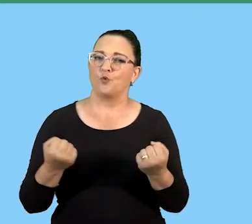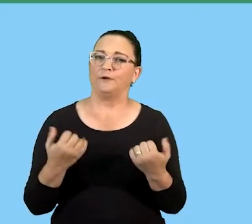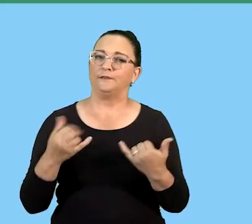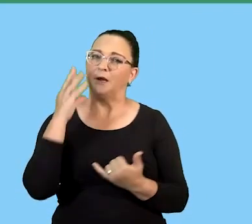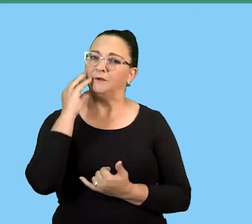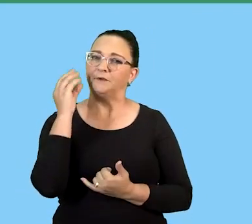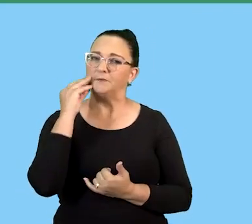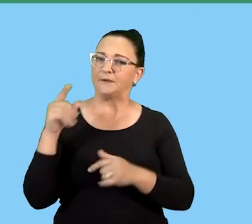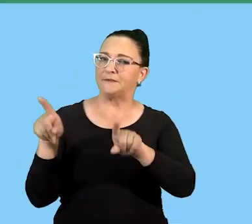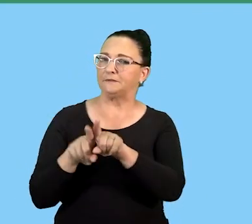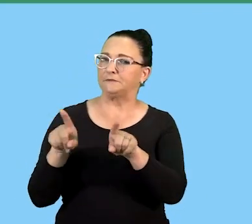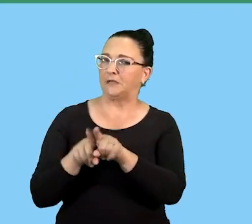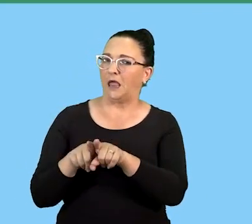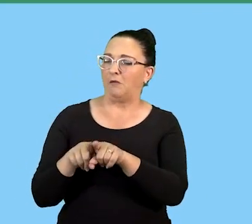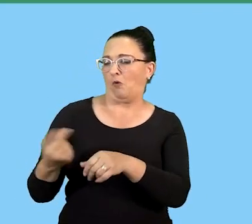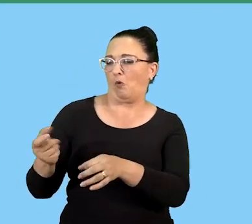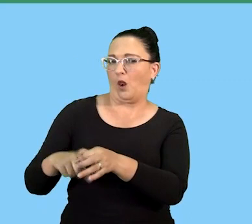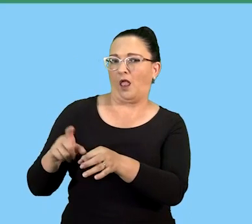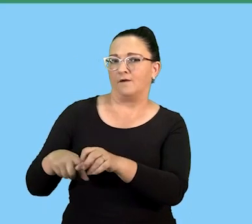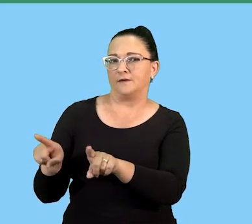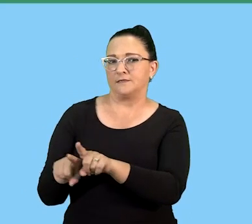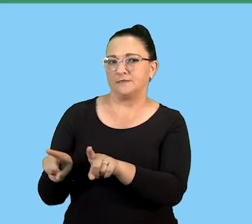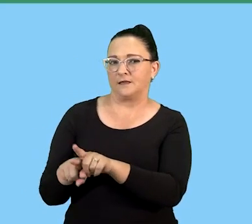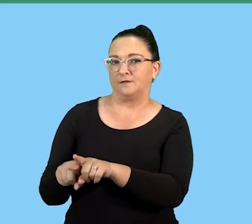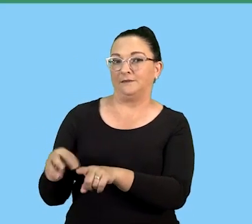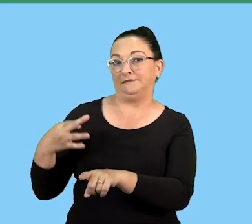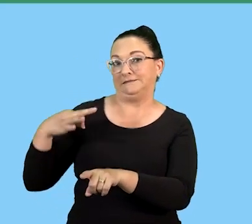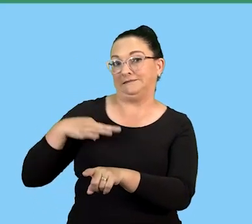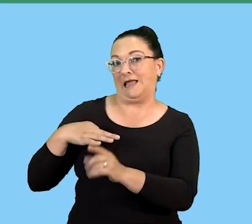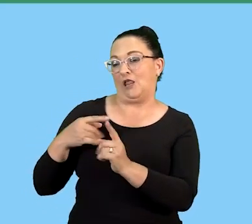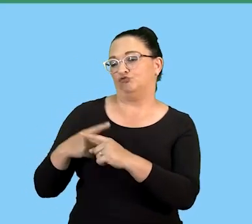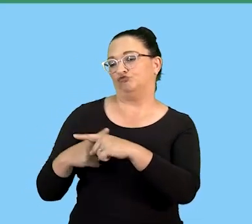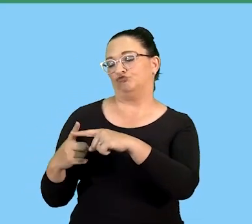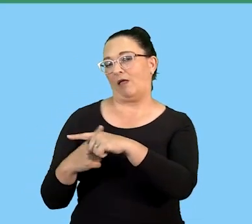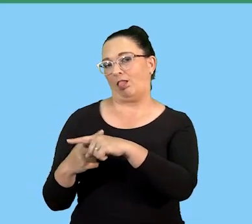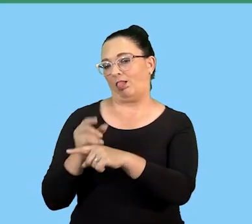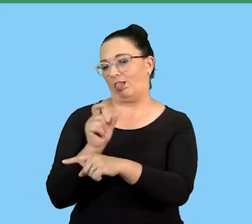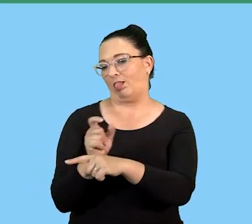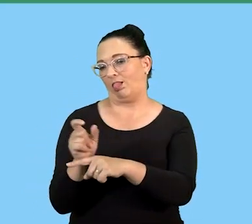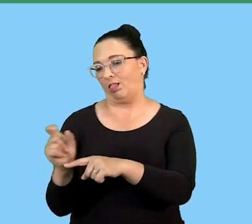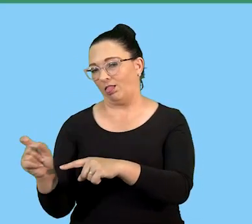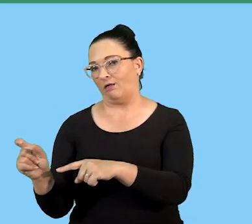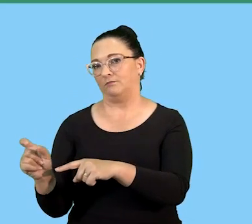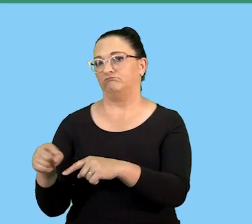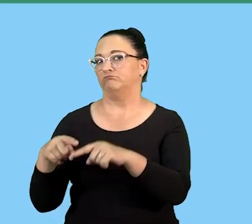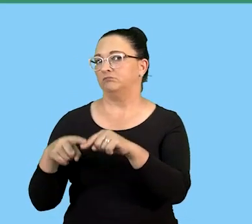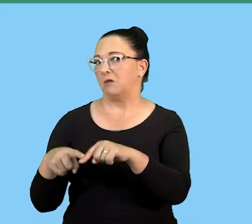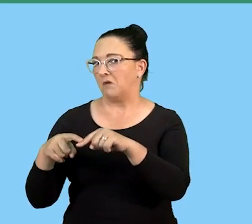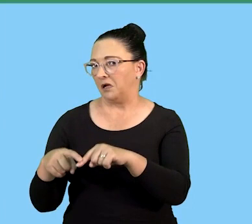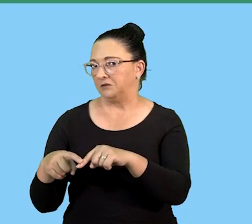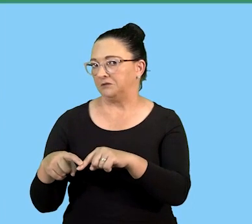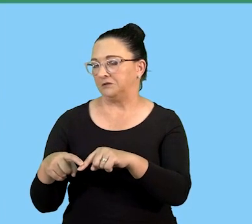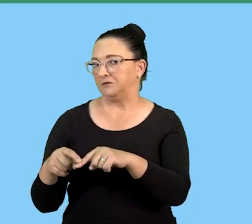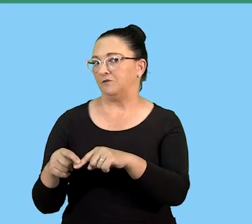the same experience or qualifications are paid on salary scales regardless of the amount